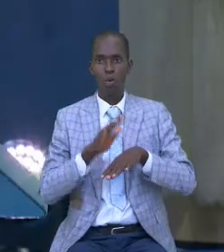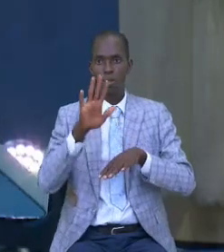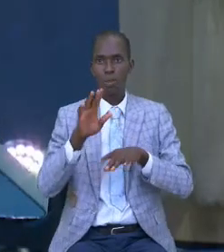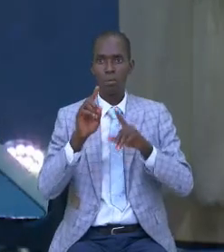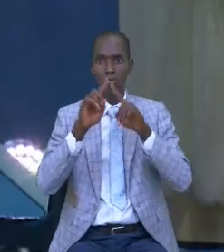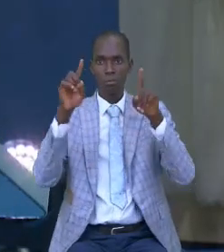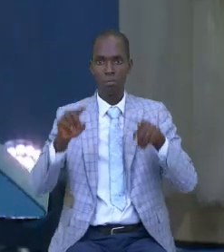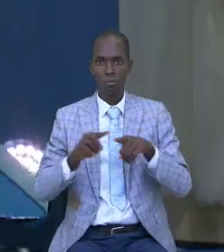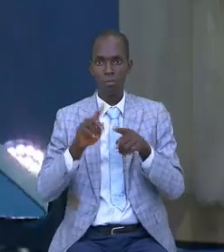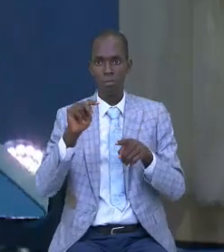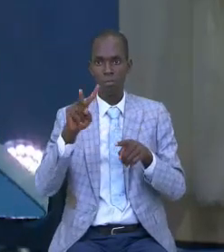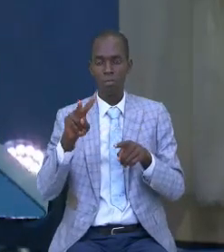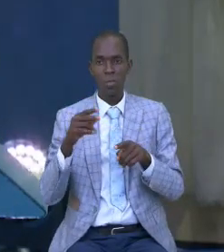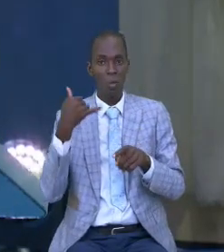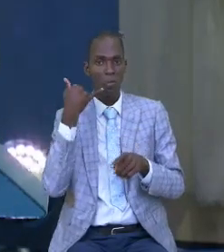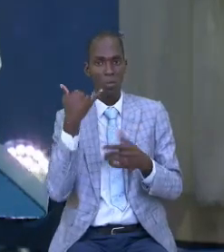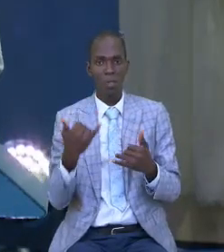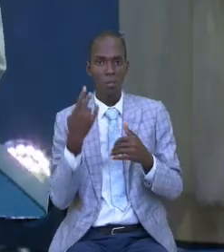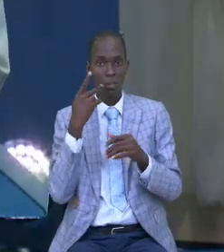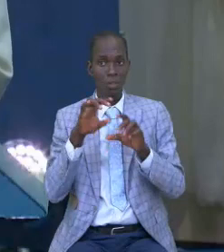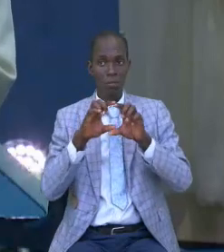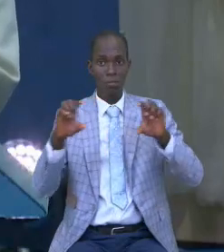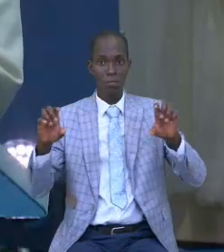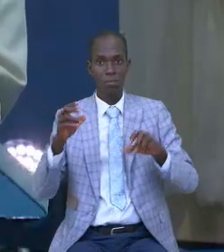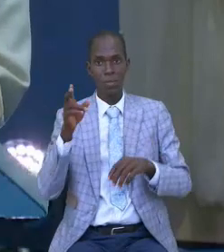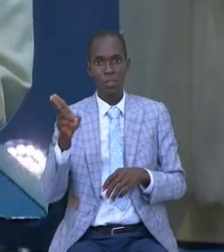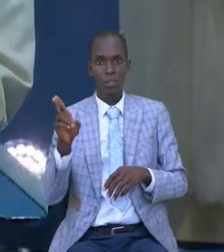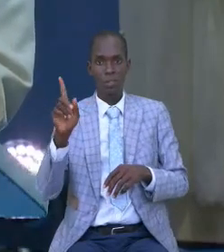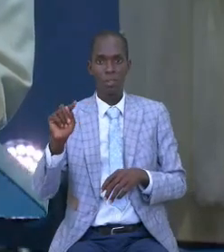Click on that link. Fill the form